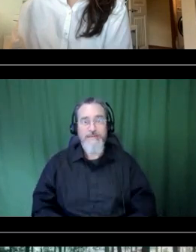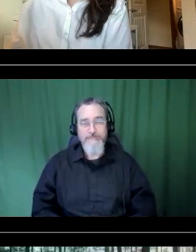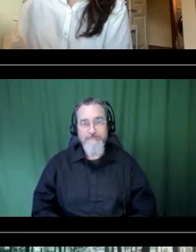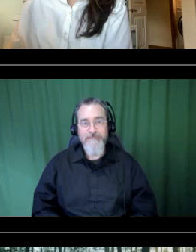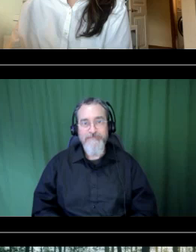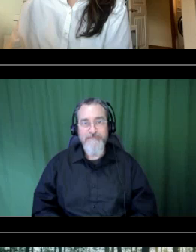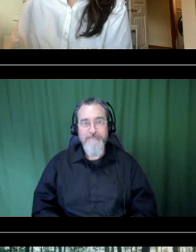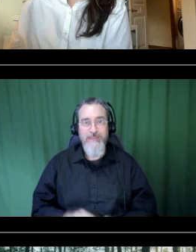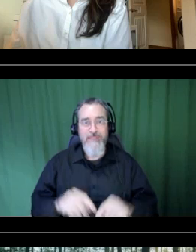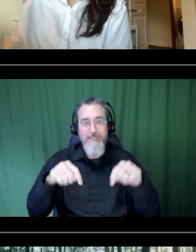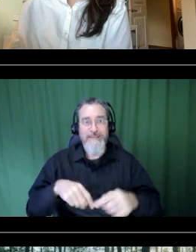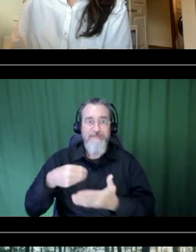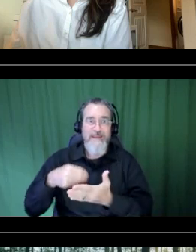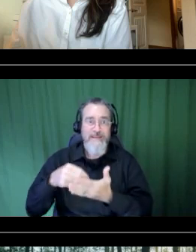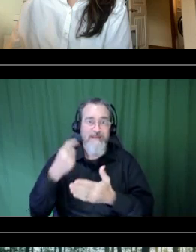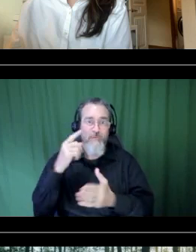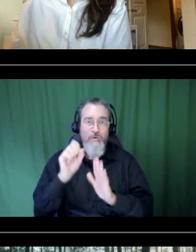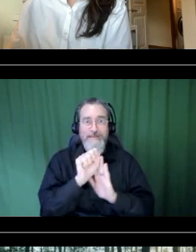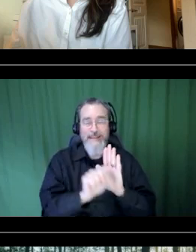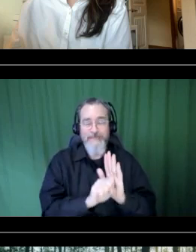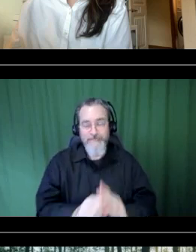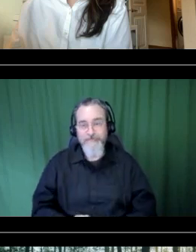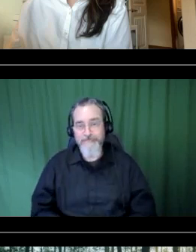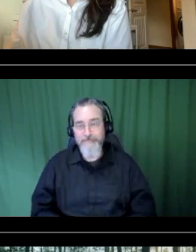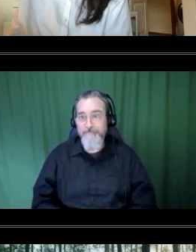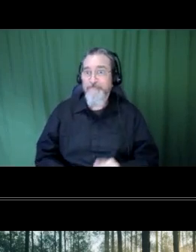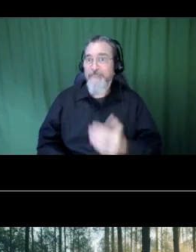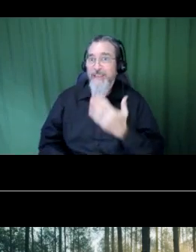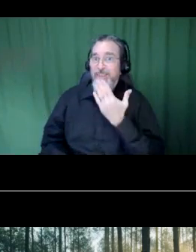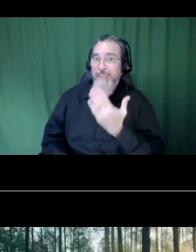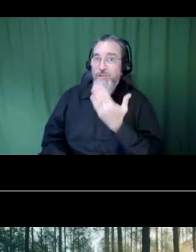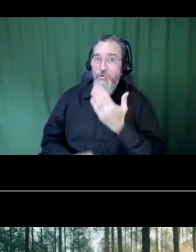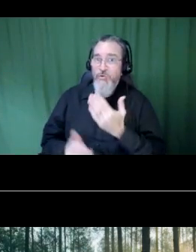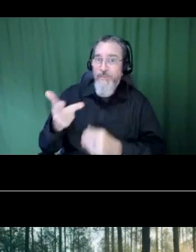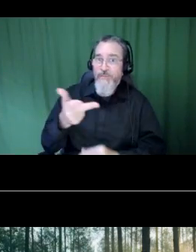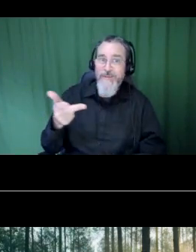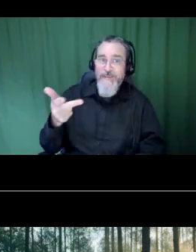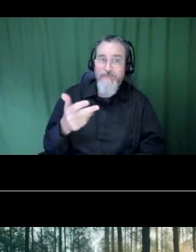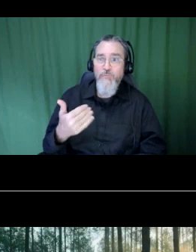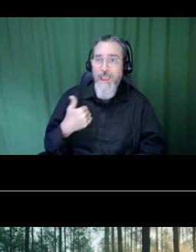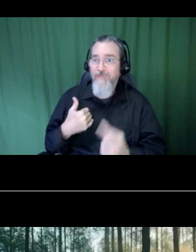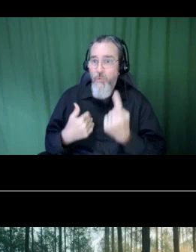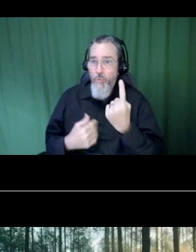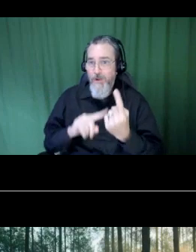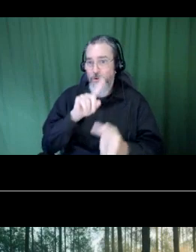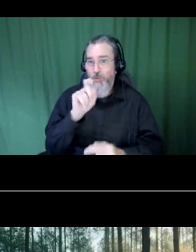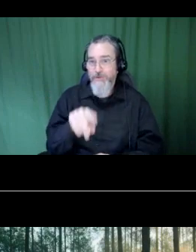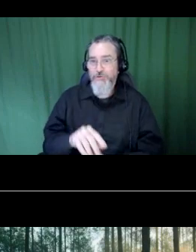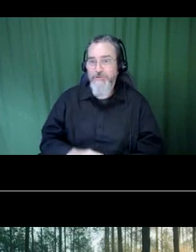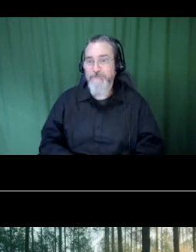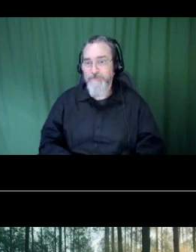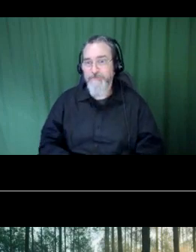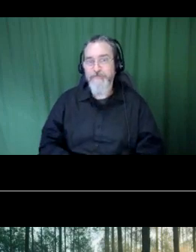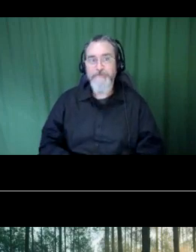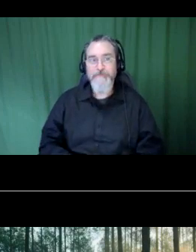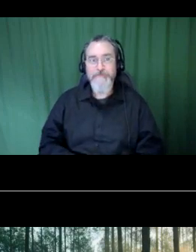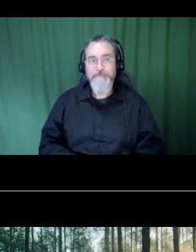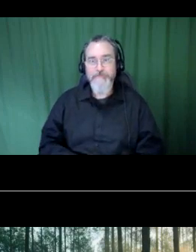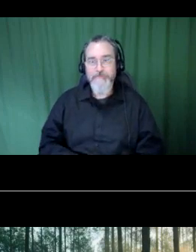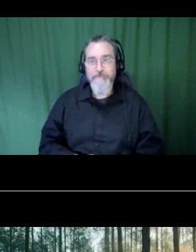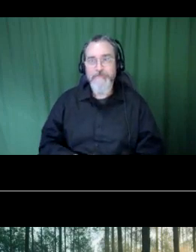our state. Thank you so much, Irene, Glenda, and Maya. We did receive one question. So, okay. Is there